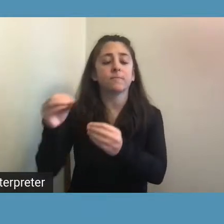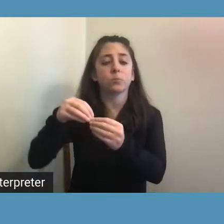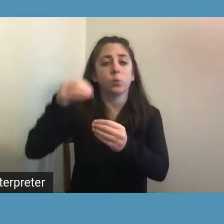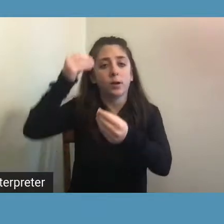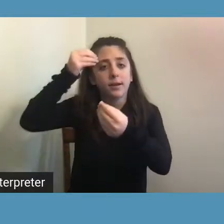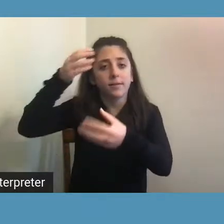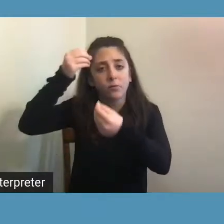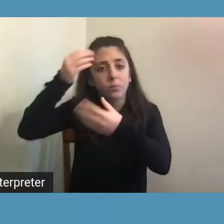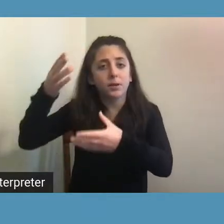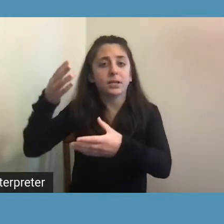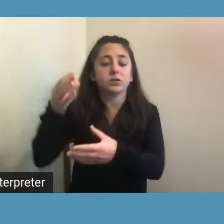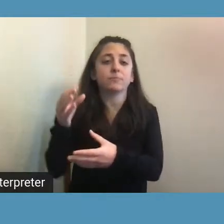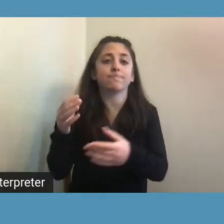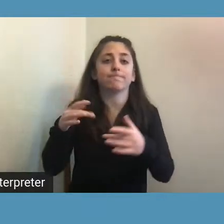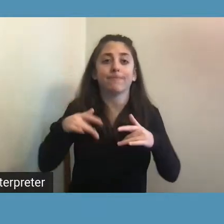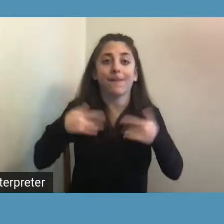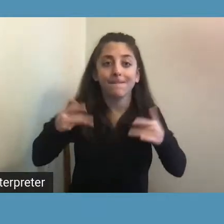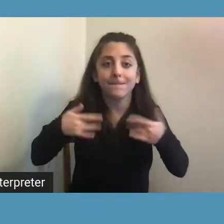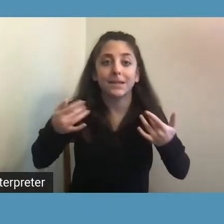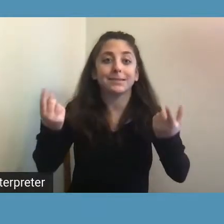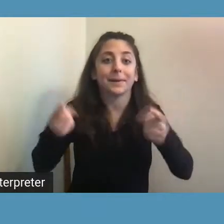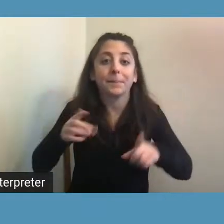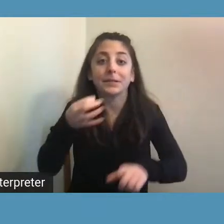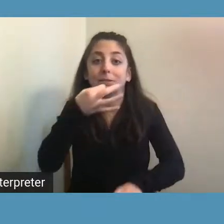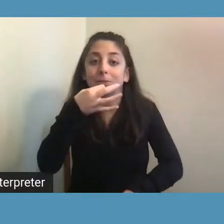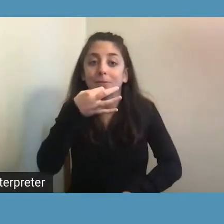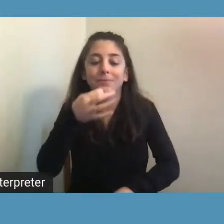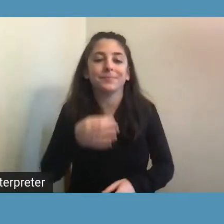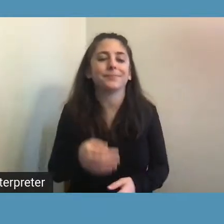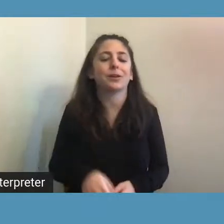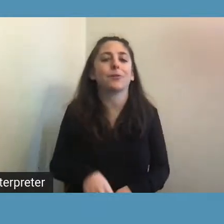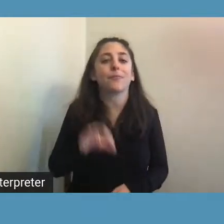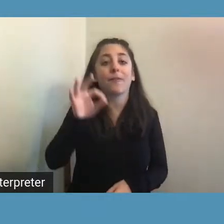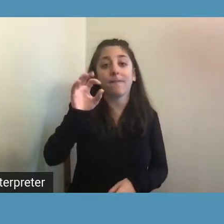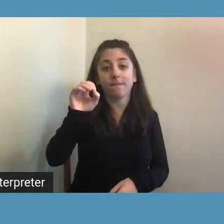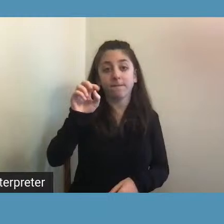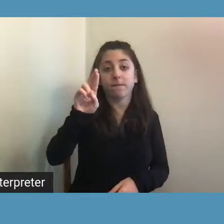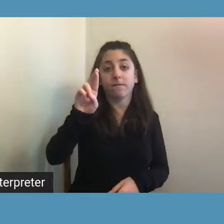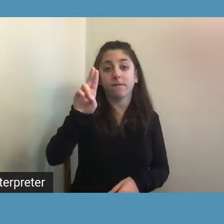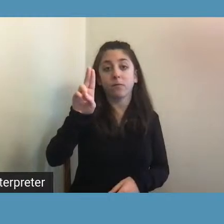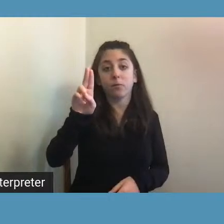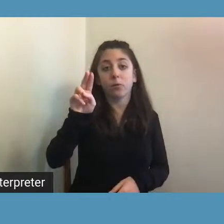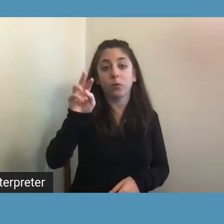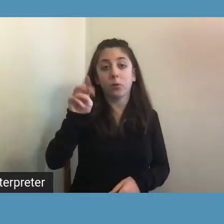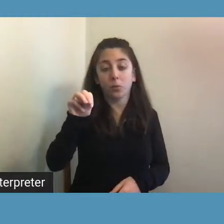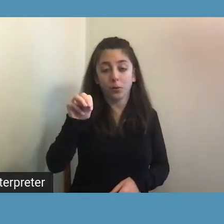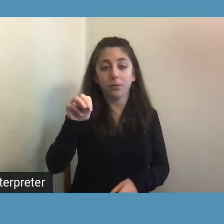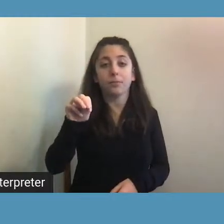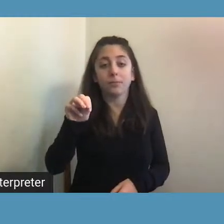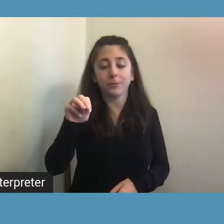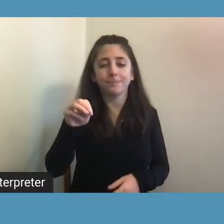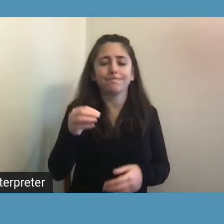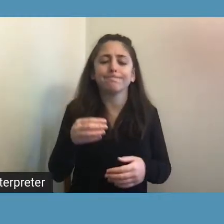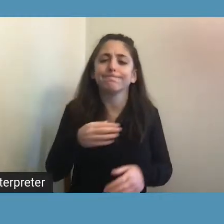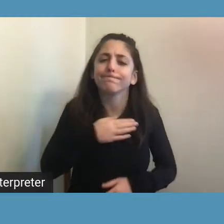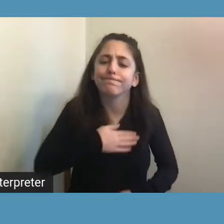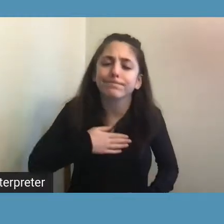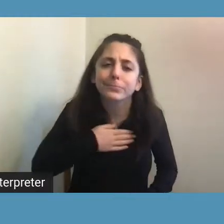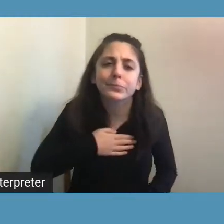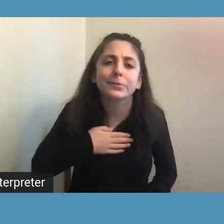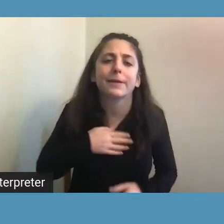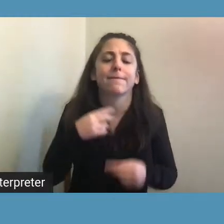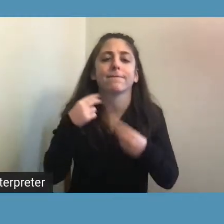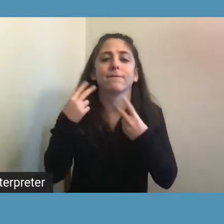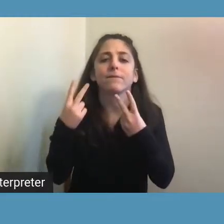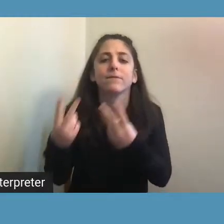events. So please remember to visit the forum on the website and ask any questions that we may not have gotten answered today. Follow us on